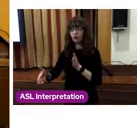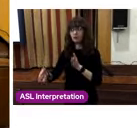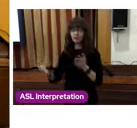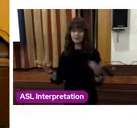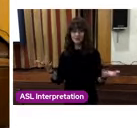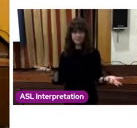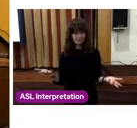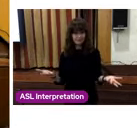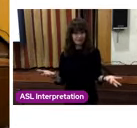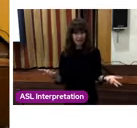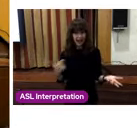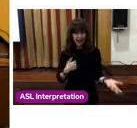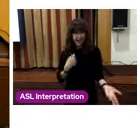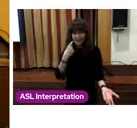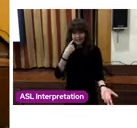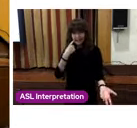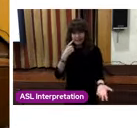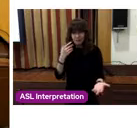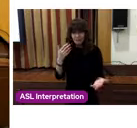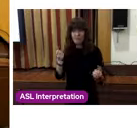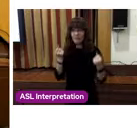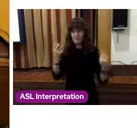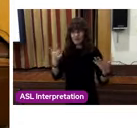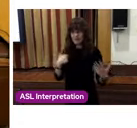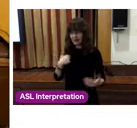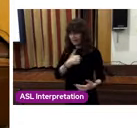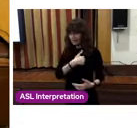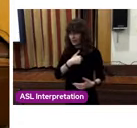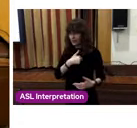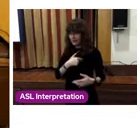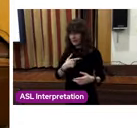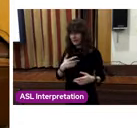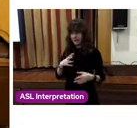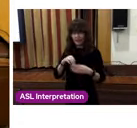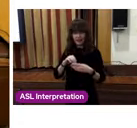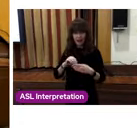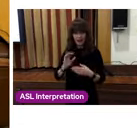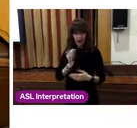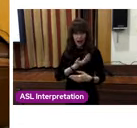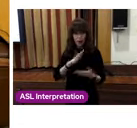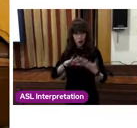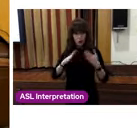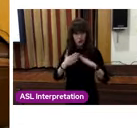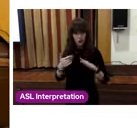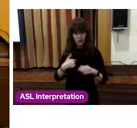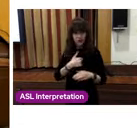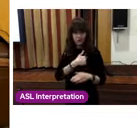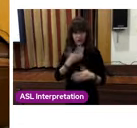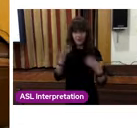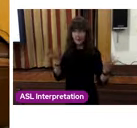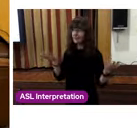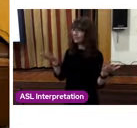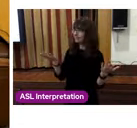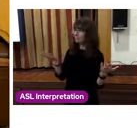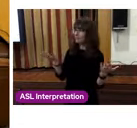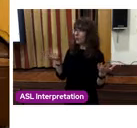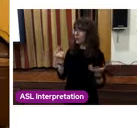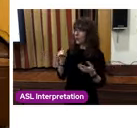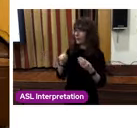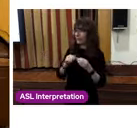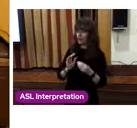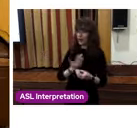But, I think a lot of us coming from communities like ours, they ask, what about when it's